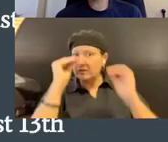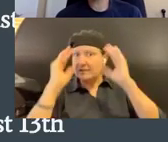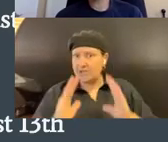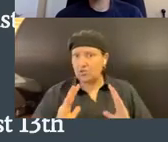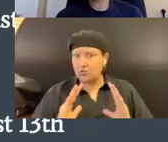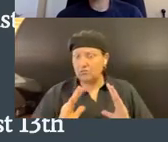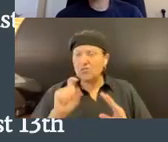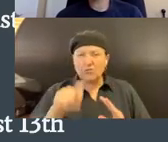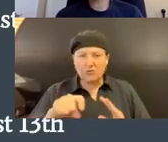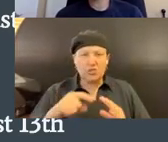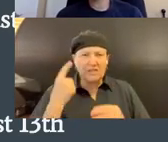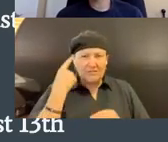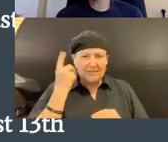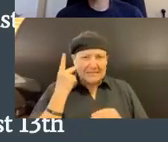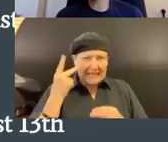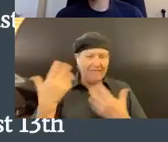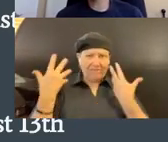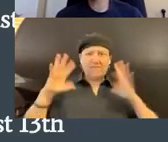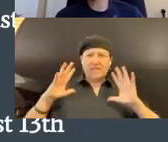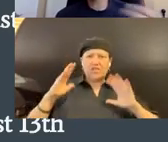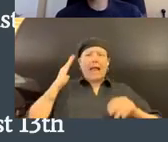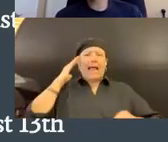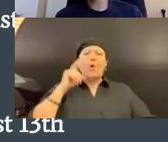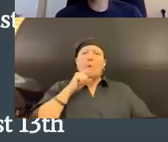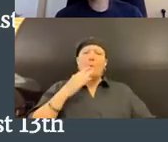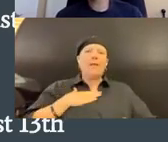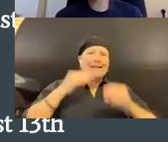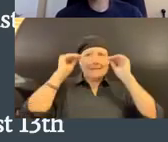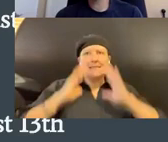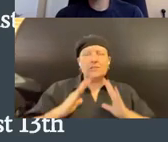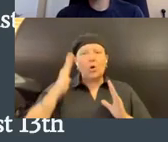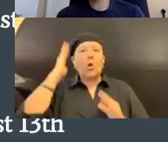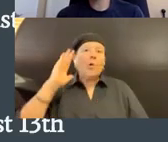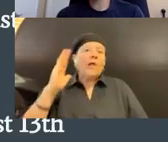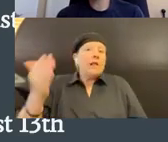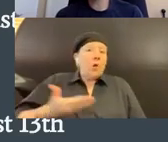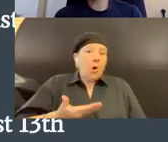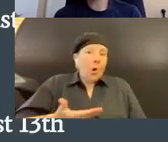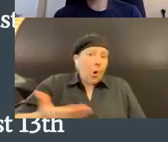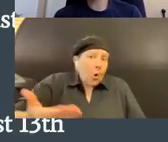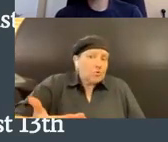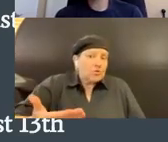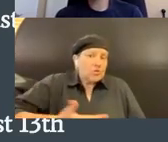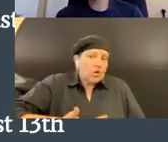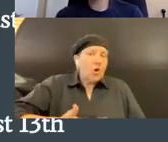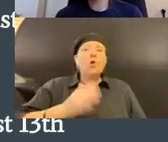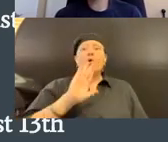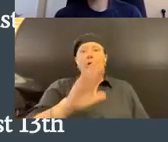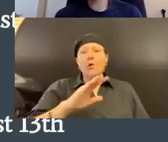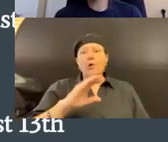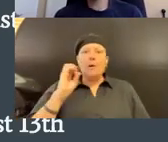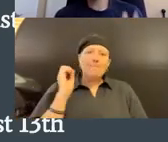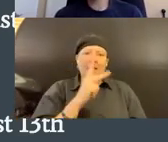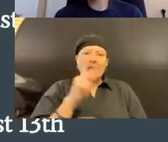seen like, oh, okay, I have Miss Biamenin. So you would know that, okay, she's going to host her back to school